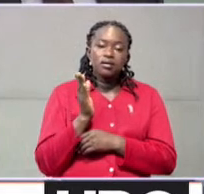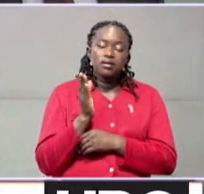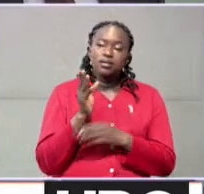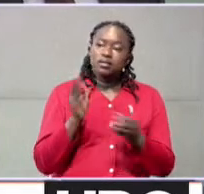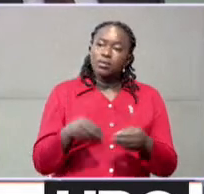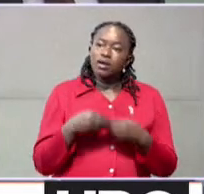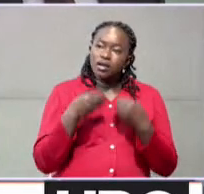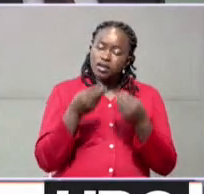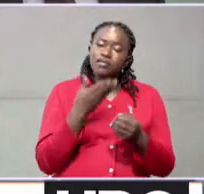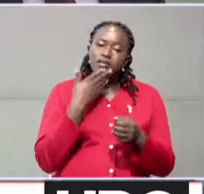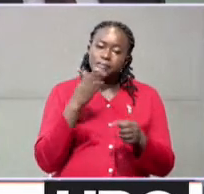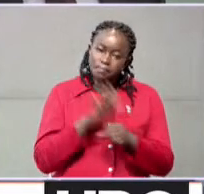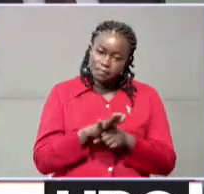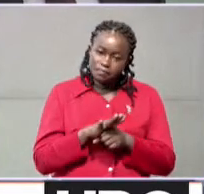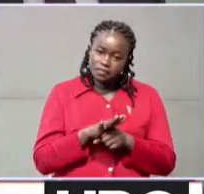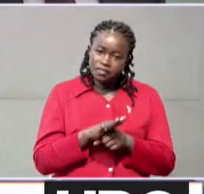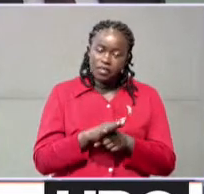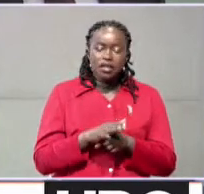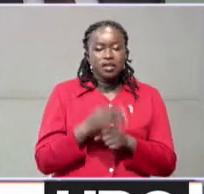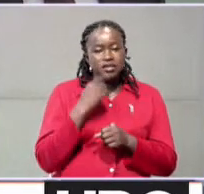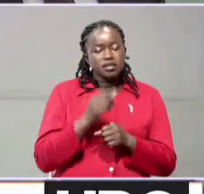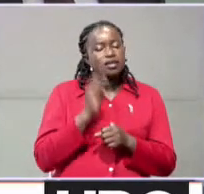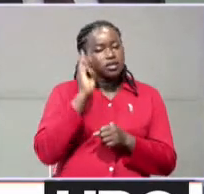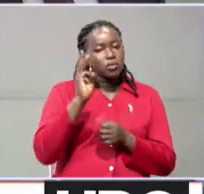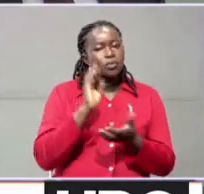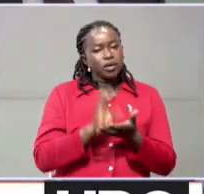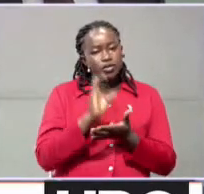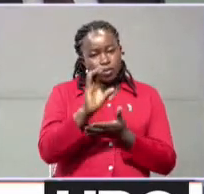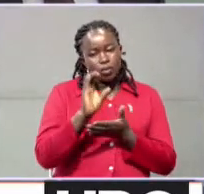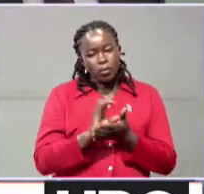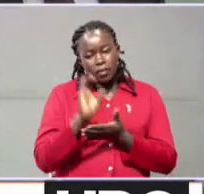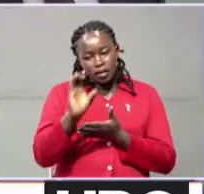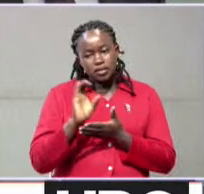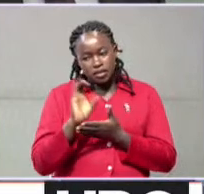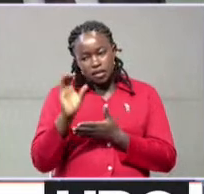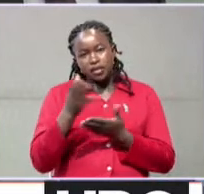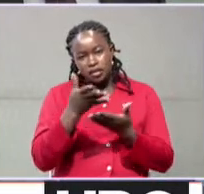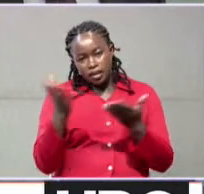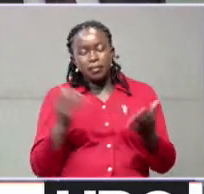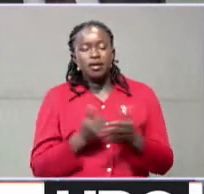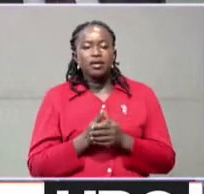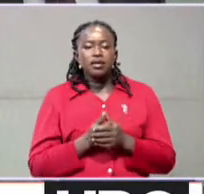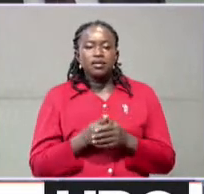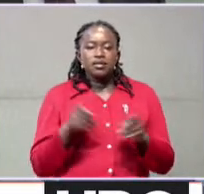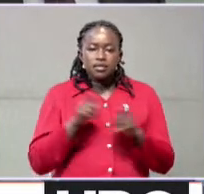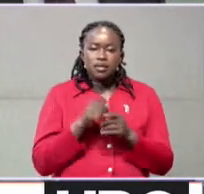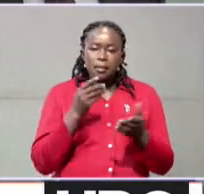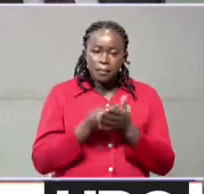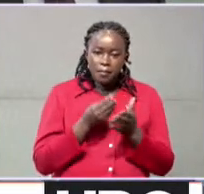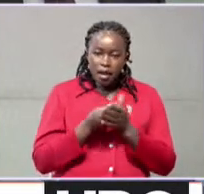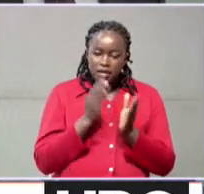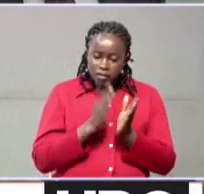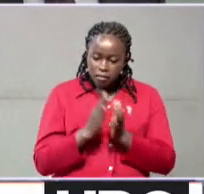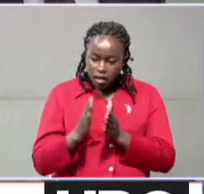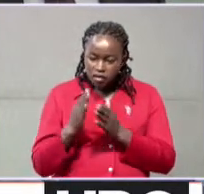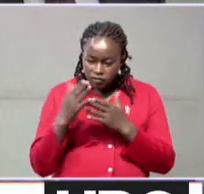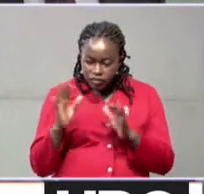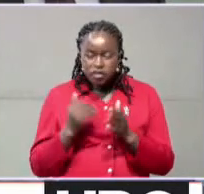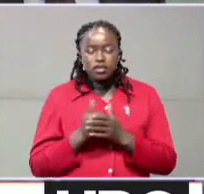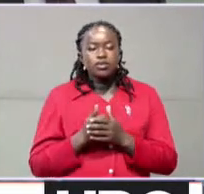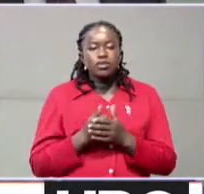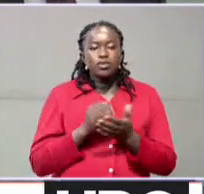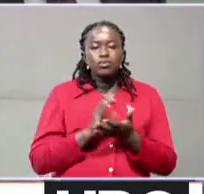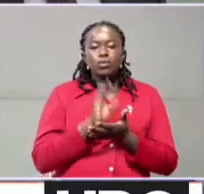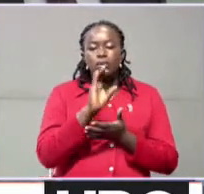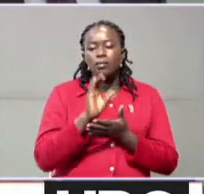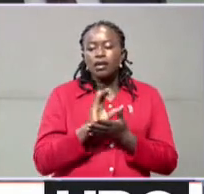pledge to be compensated and besides that funds were appropriated to that effect to compensate